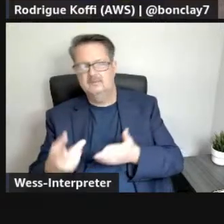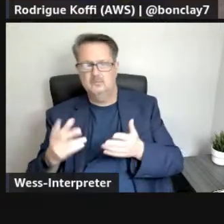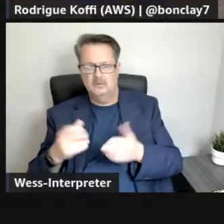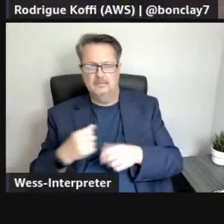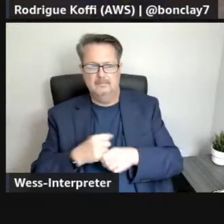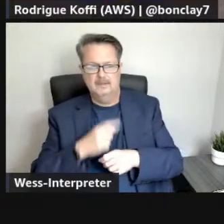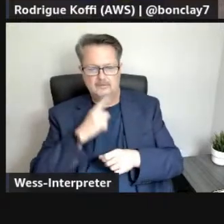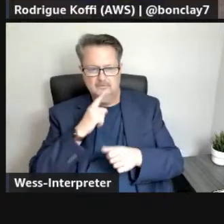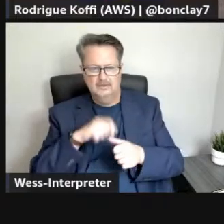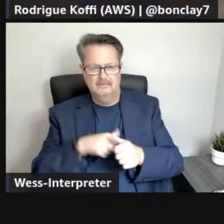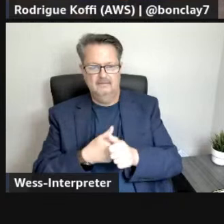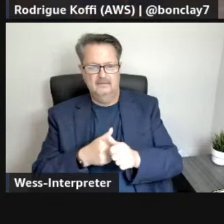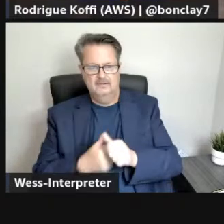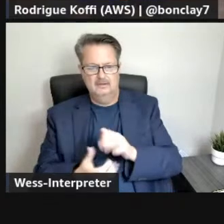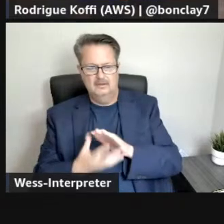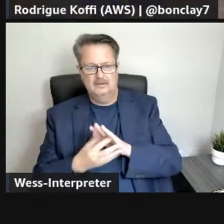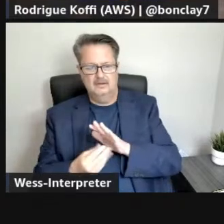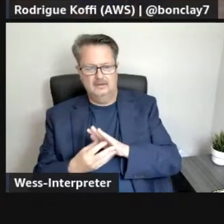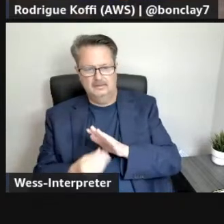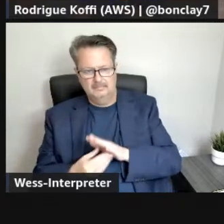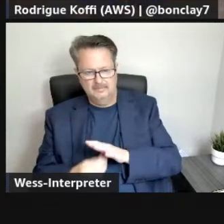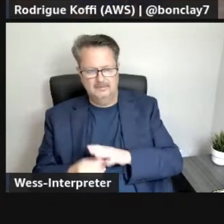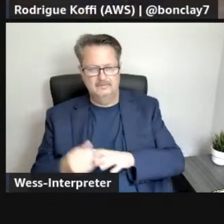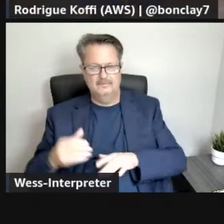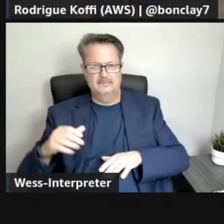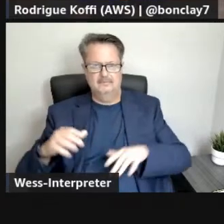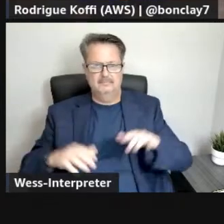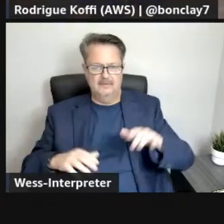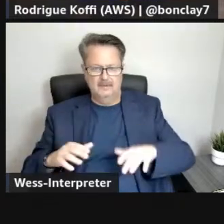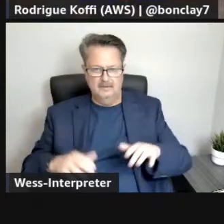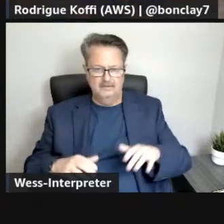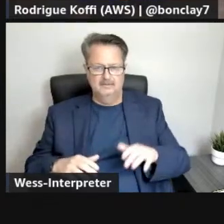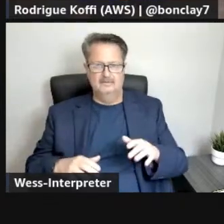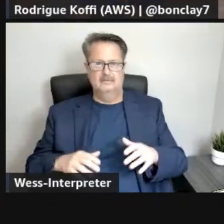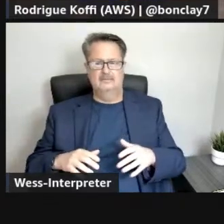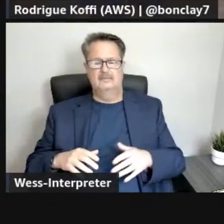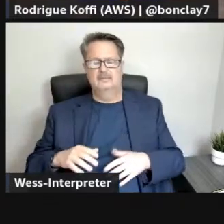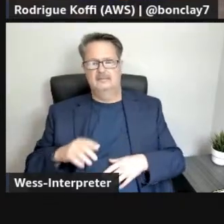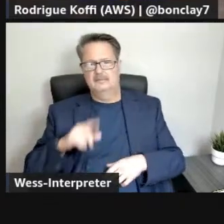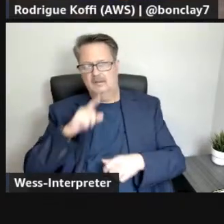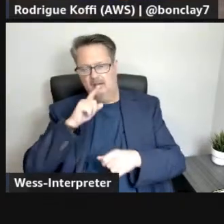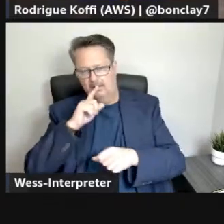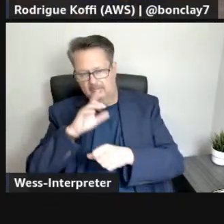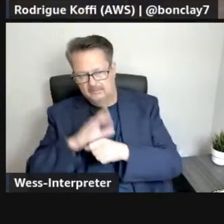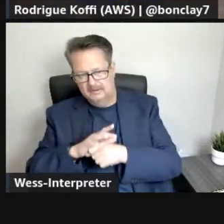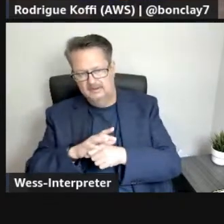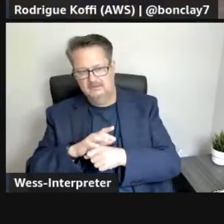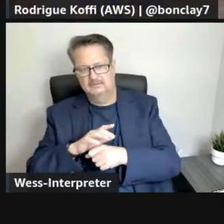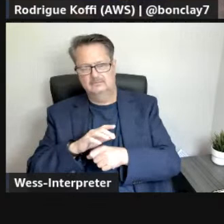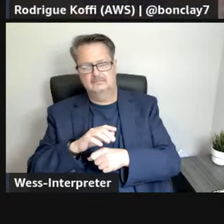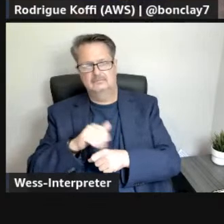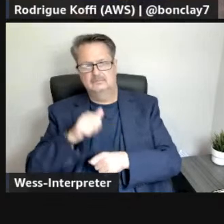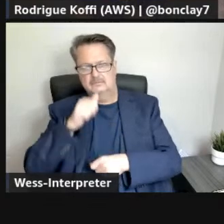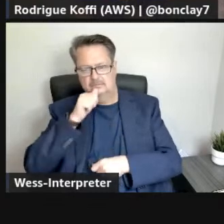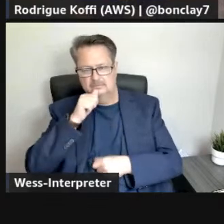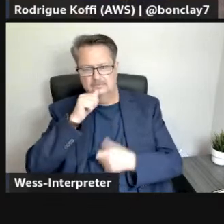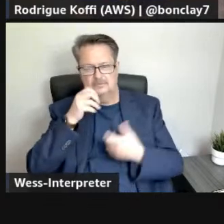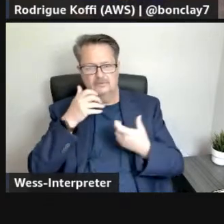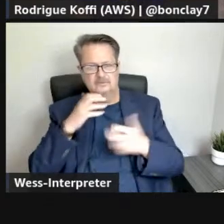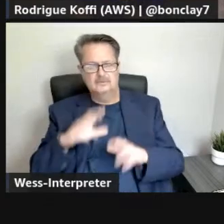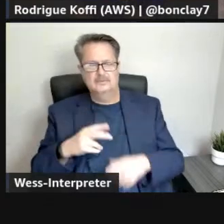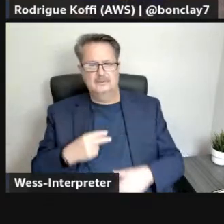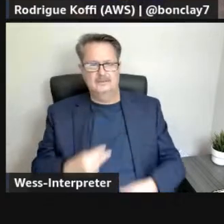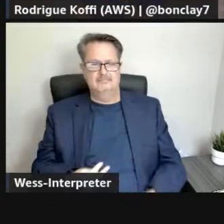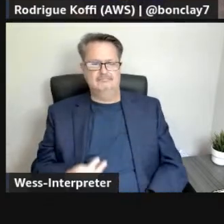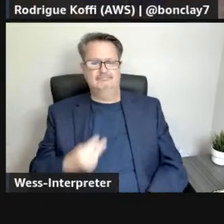multiple copies running, you have load balance, and also you have authentication and security is tightened as well. So you don't want to end up in a situation where this ends up